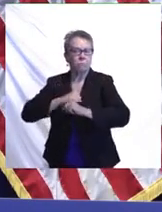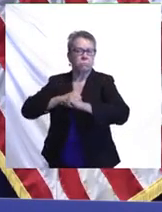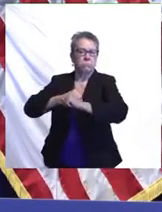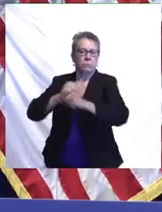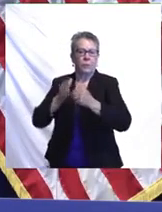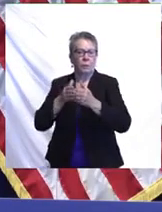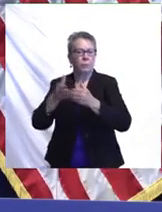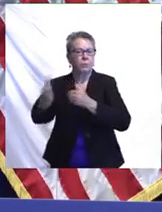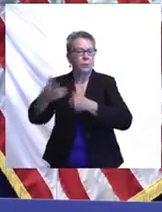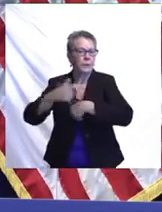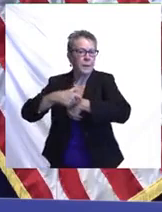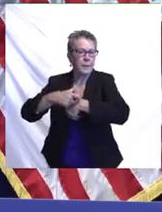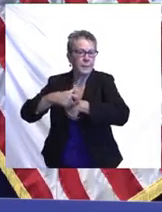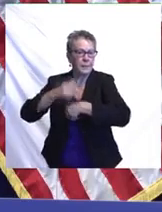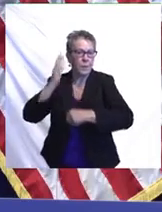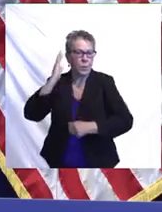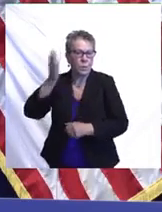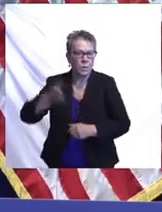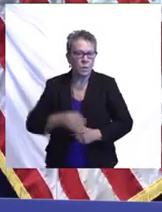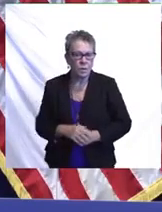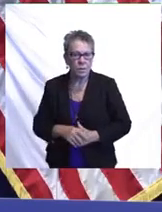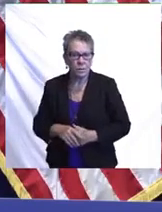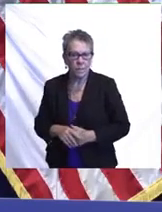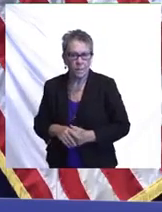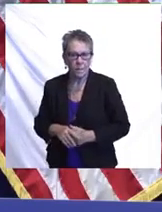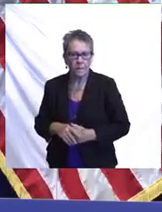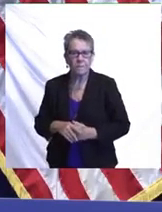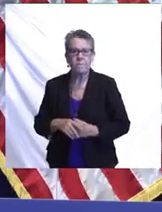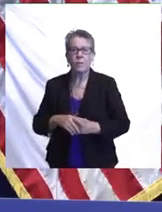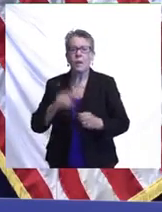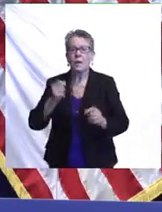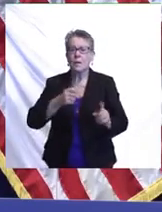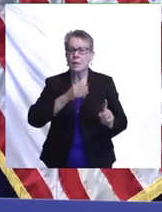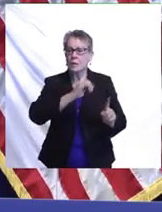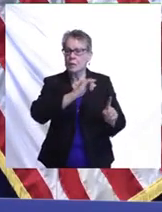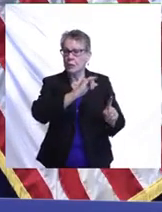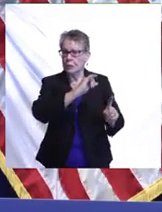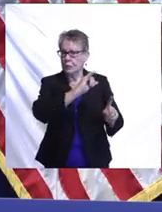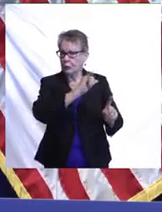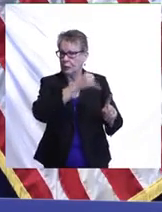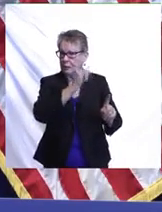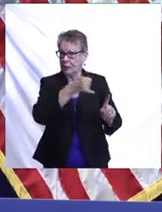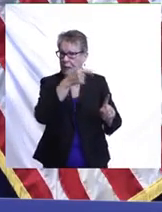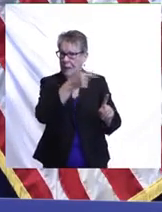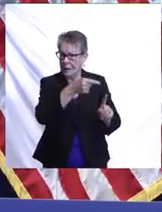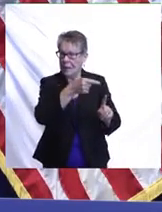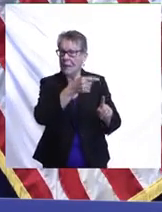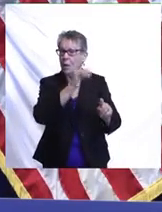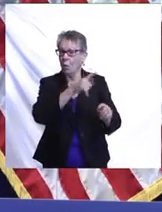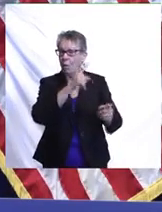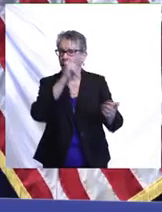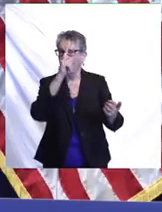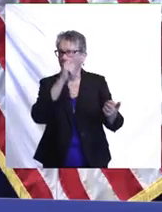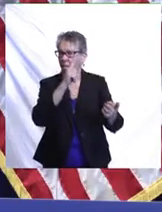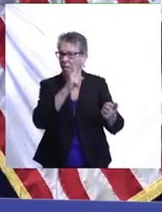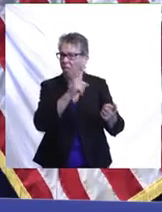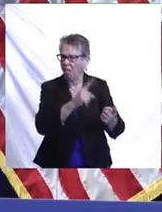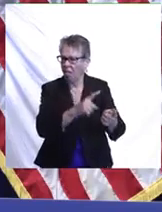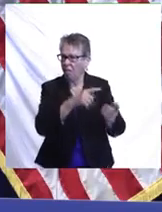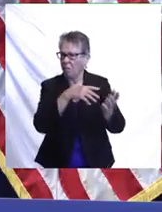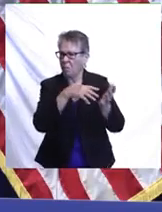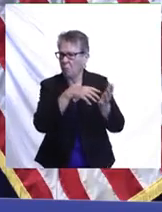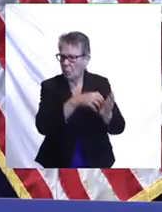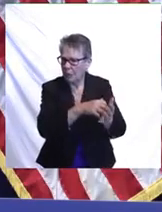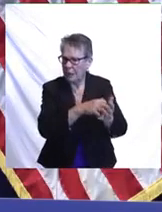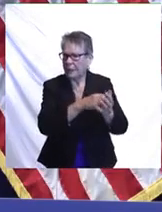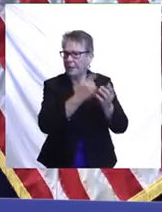to 13.1%, for Moderna from 89.2% to 58%,